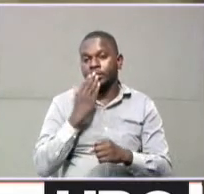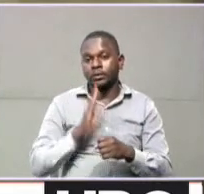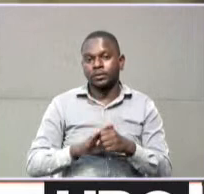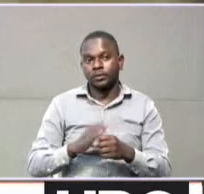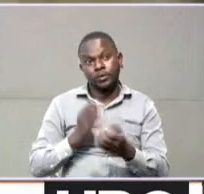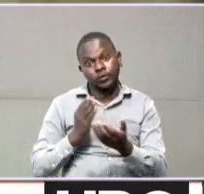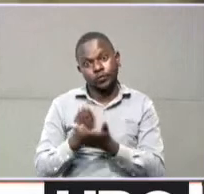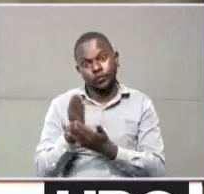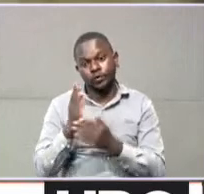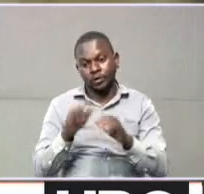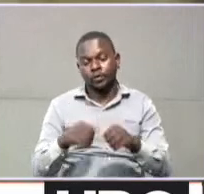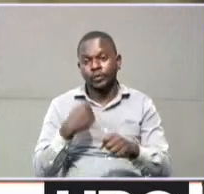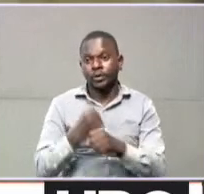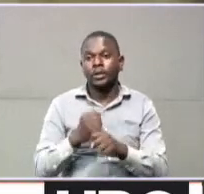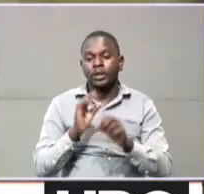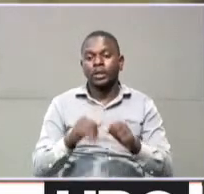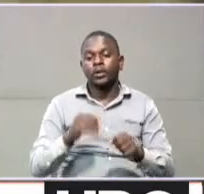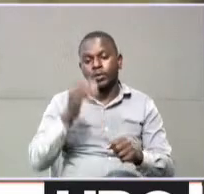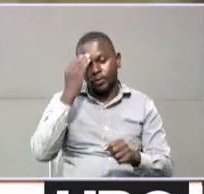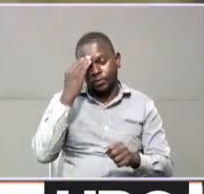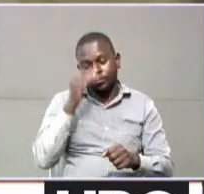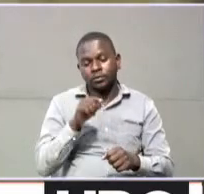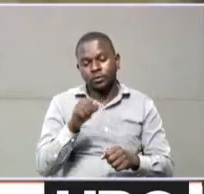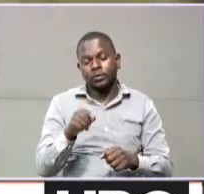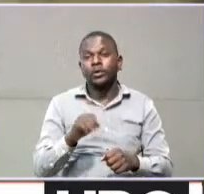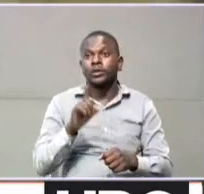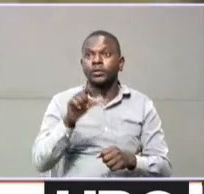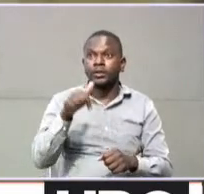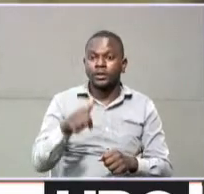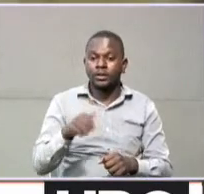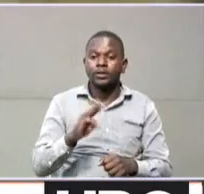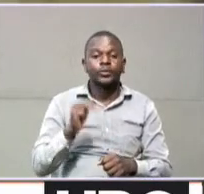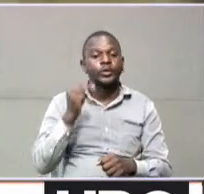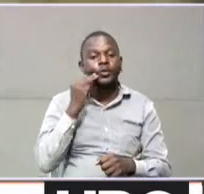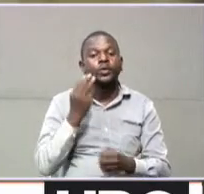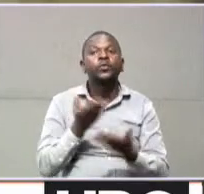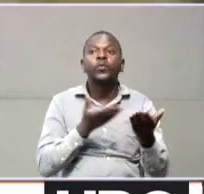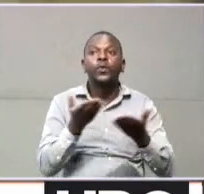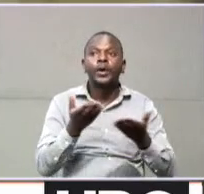would be done can we know the fate of the 17 million